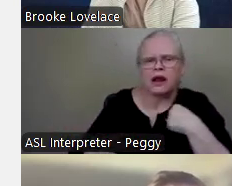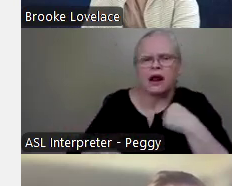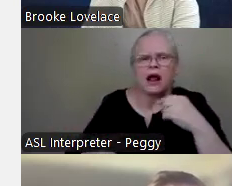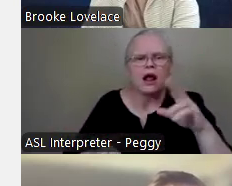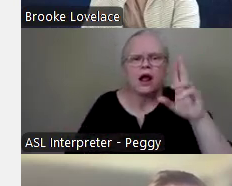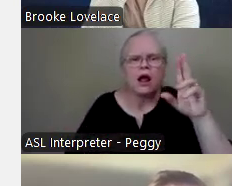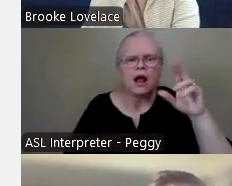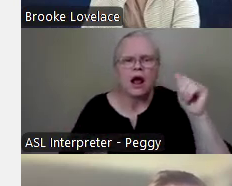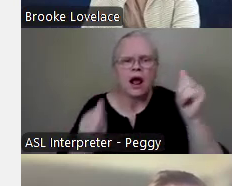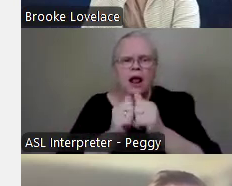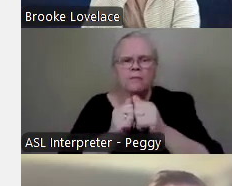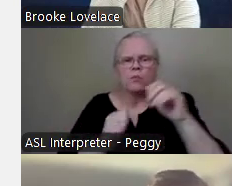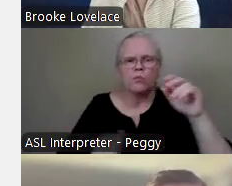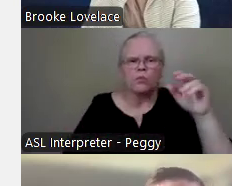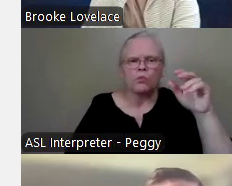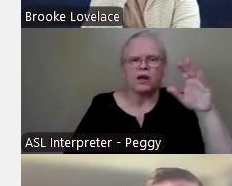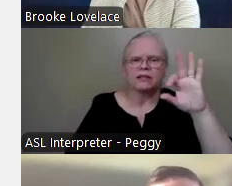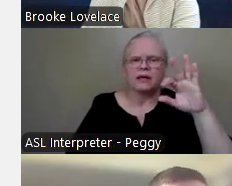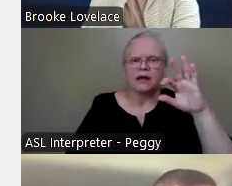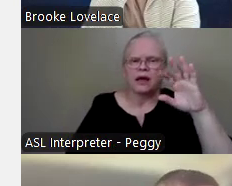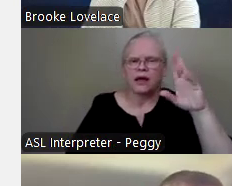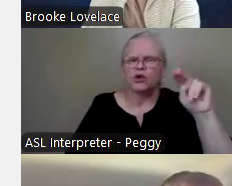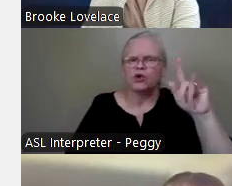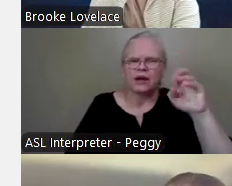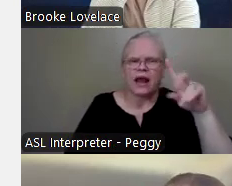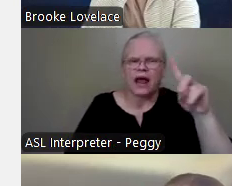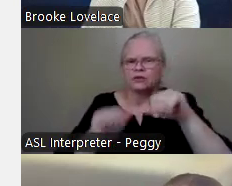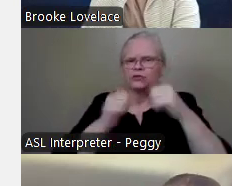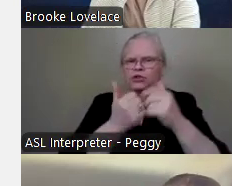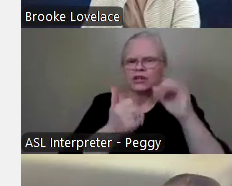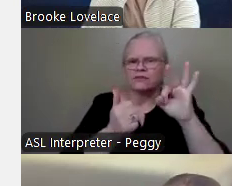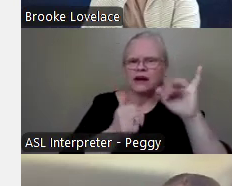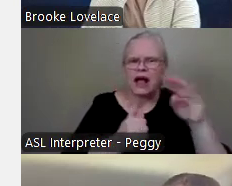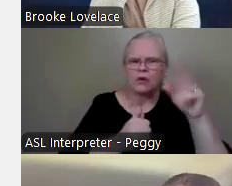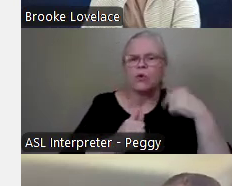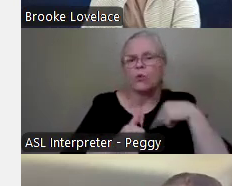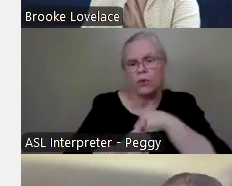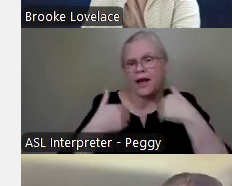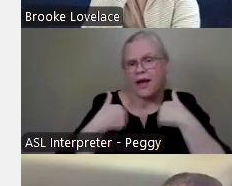of Iowa, and we have an advocacy committee as well.